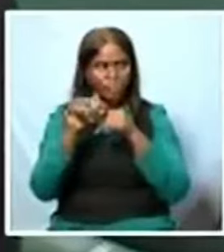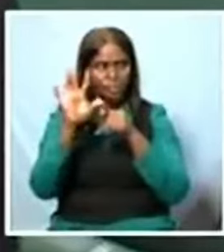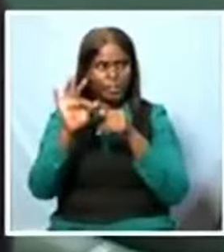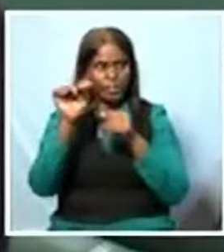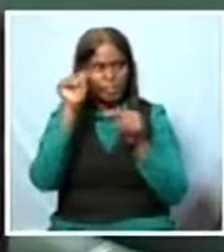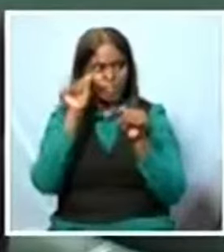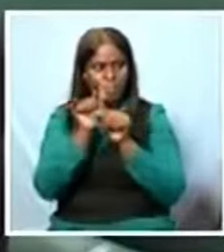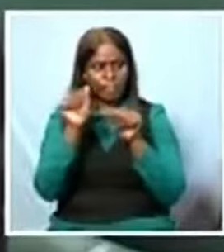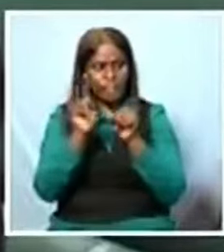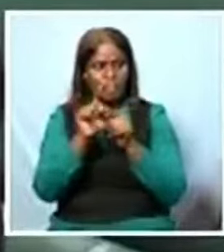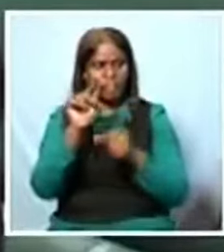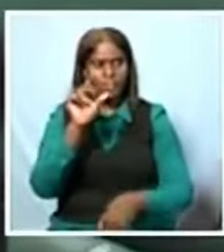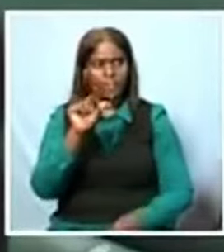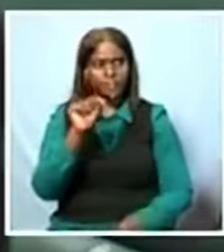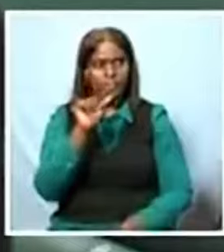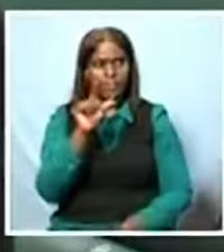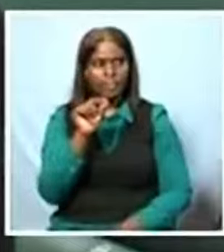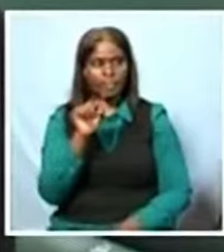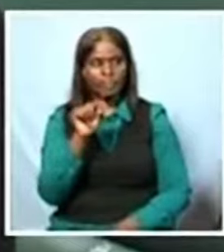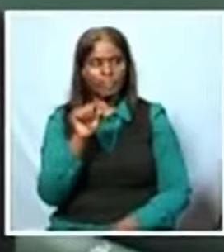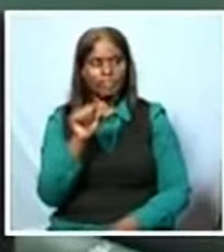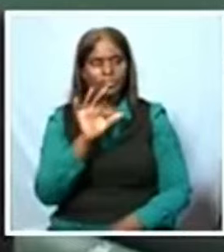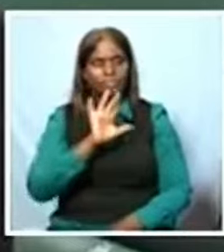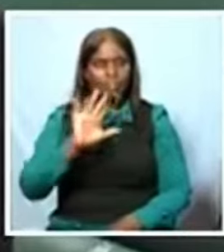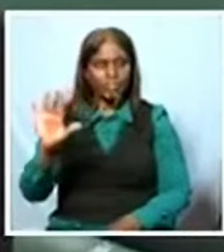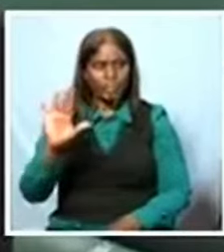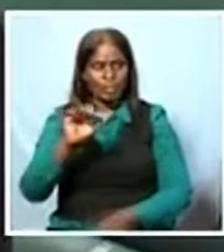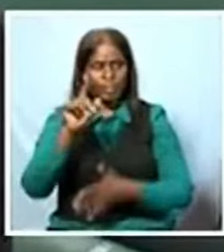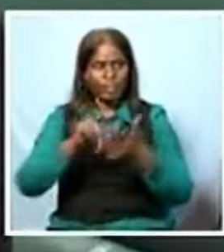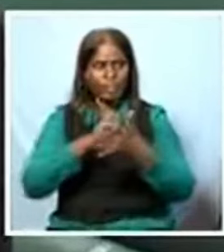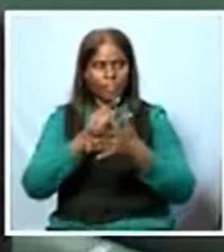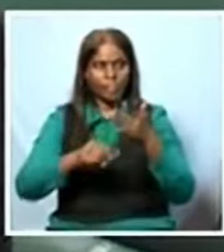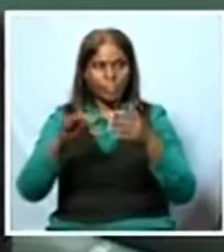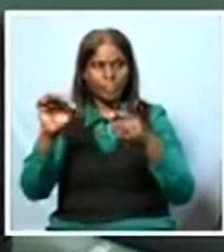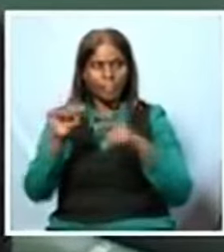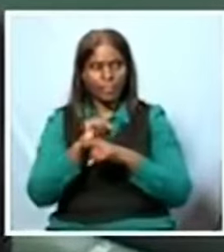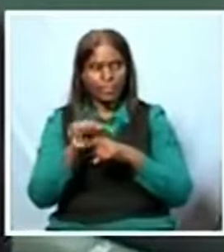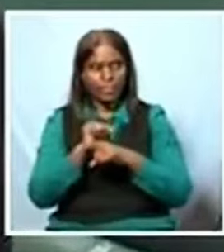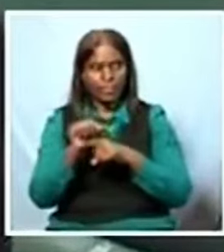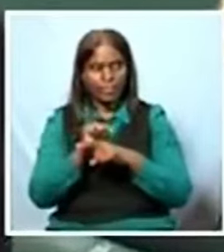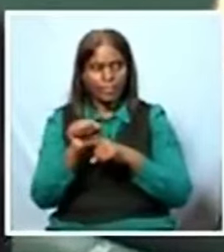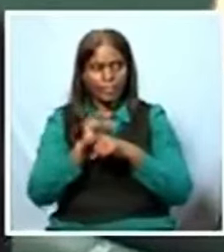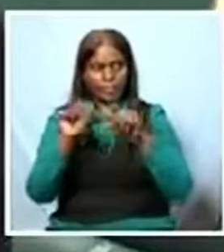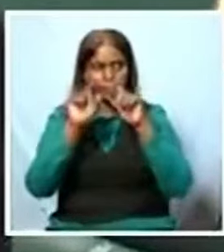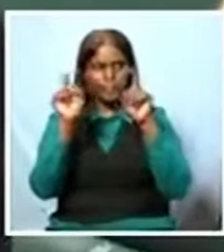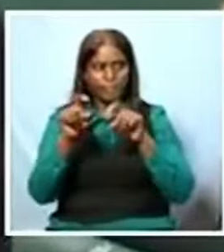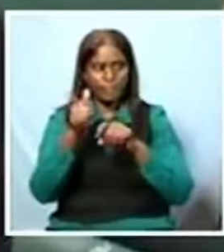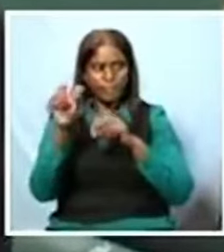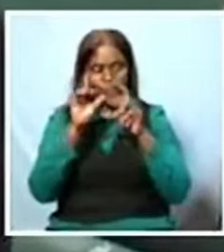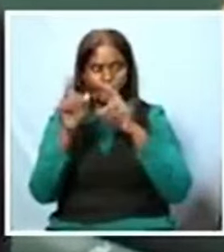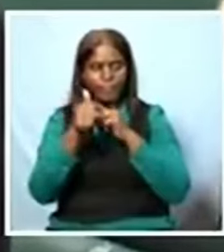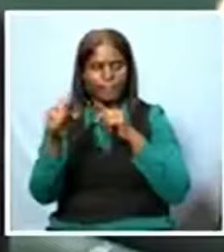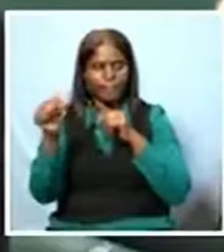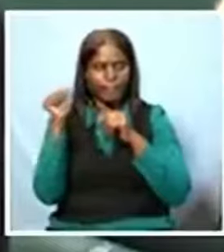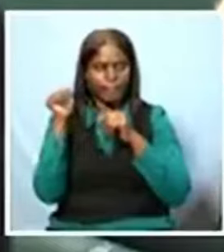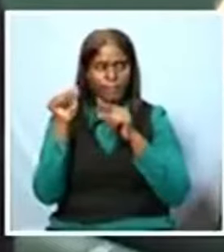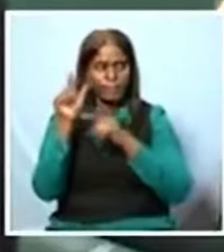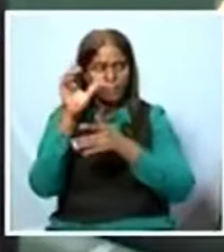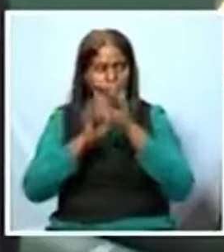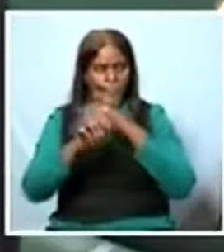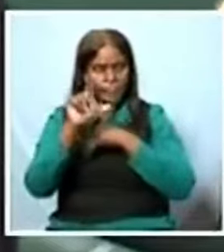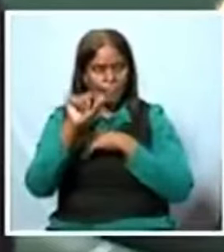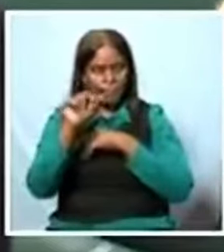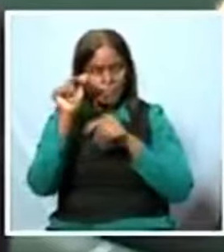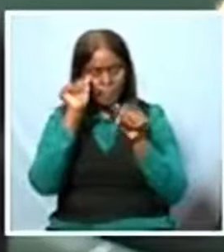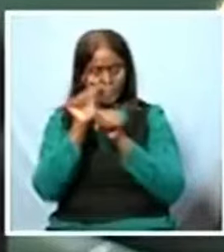to. Clause 20, suspension or cancellation of practicing certificate. Any debate and objection? Clause 20 is